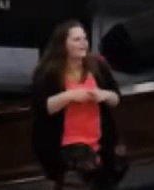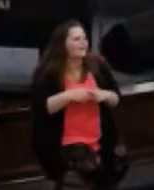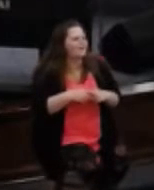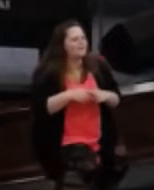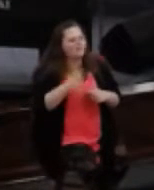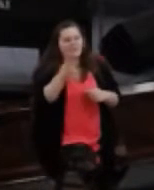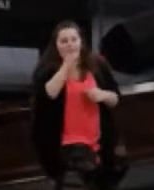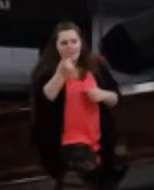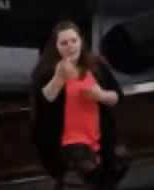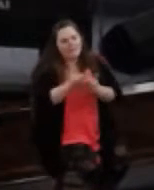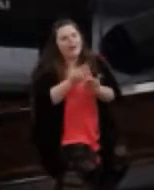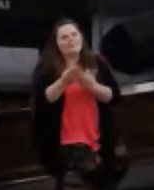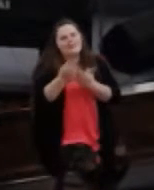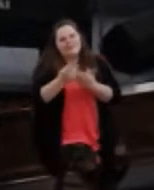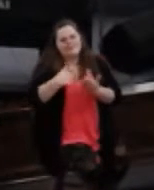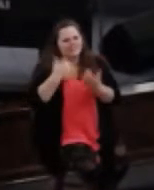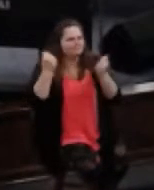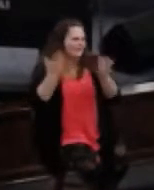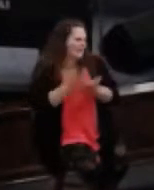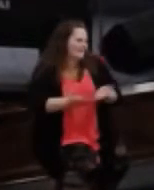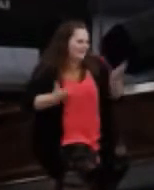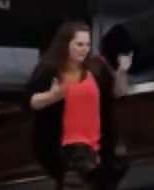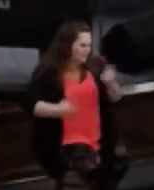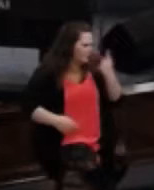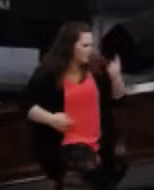sorts of things.